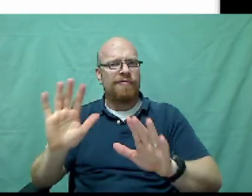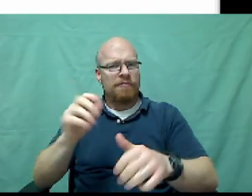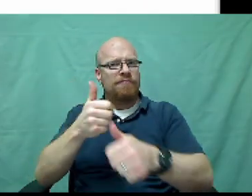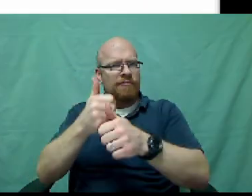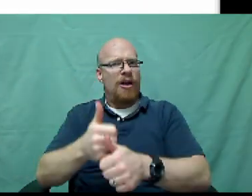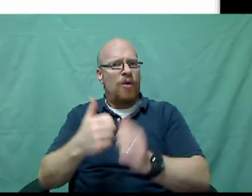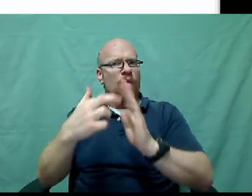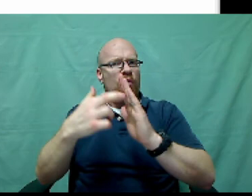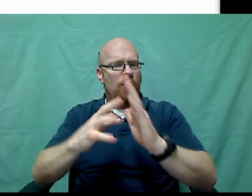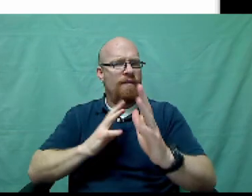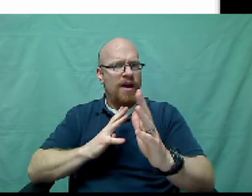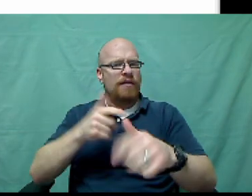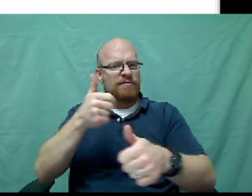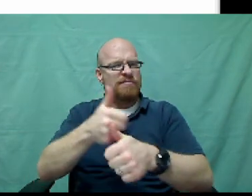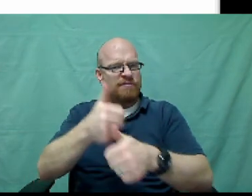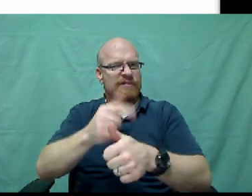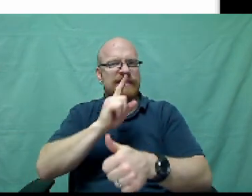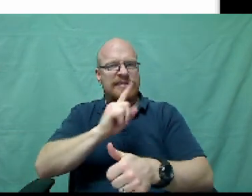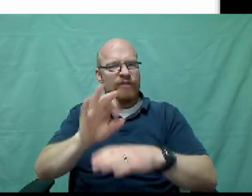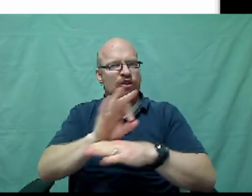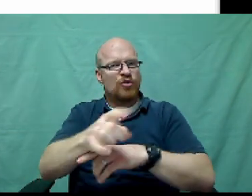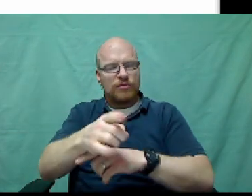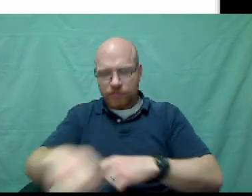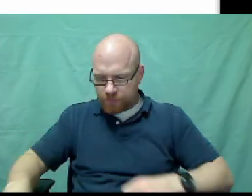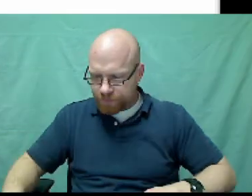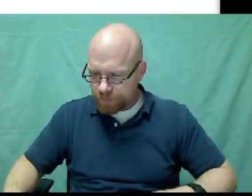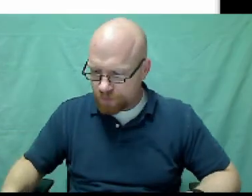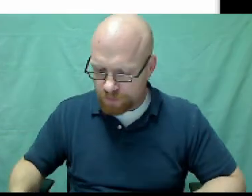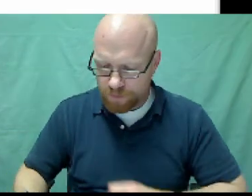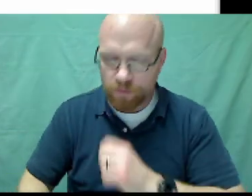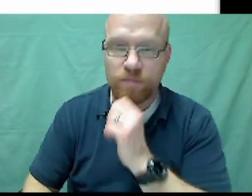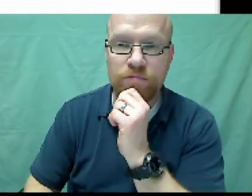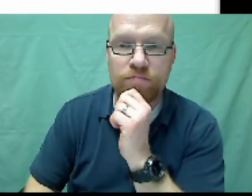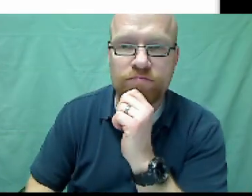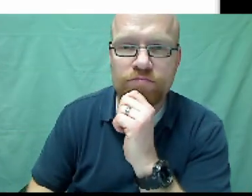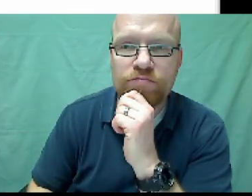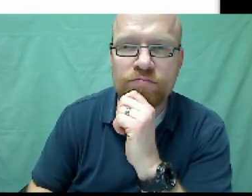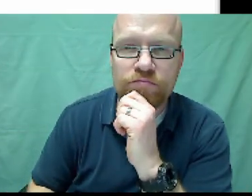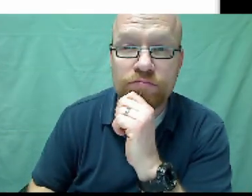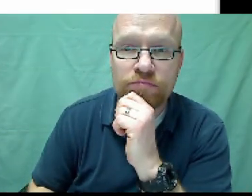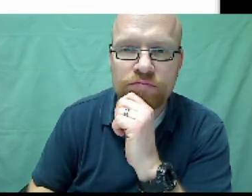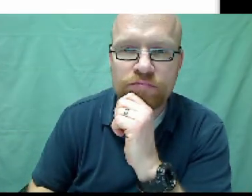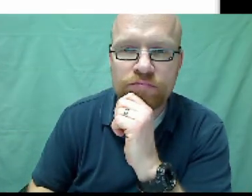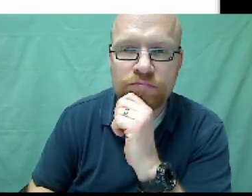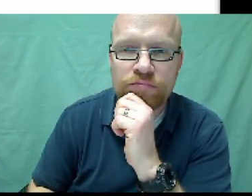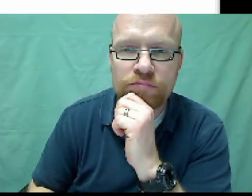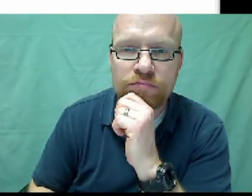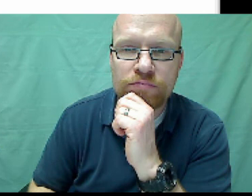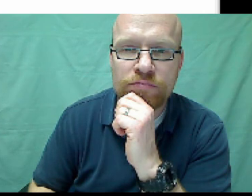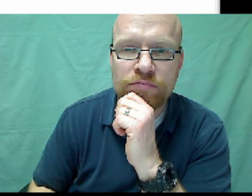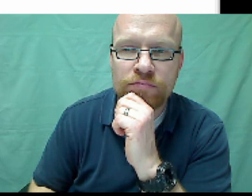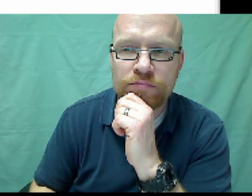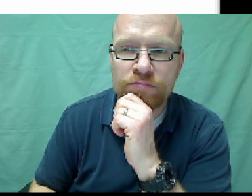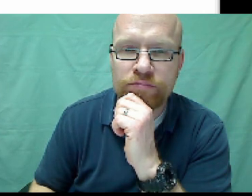or it's a C sometimes, or an A. No, it follows the rule. It's a function. This works.